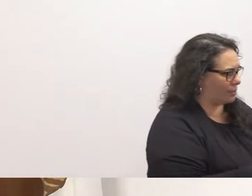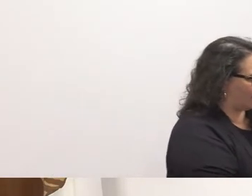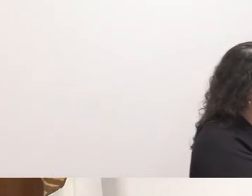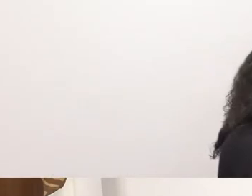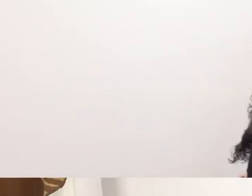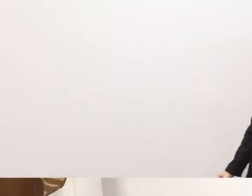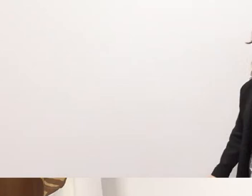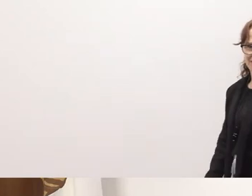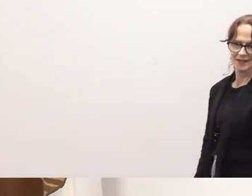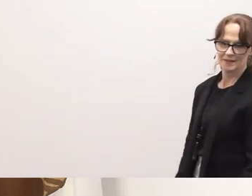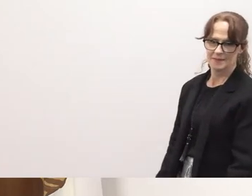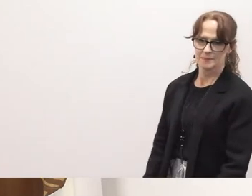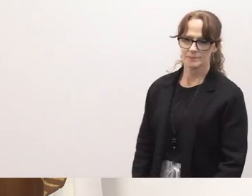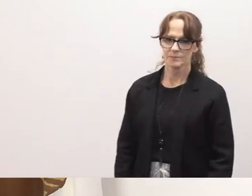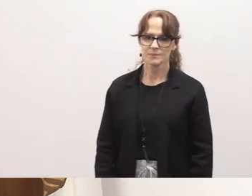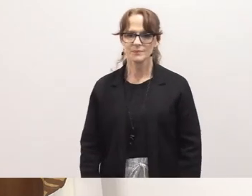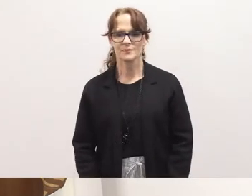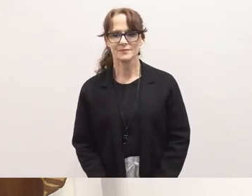we have